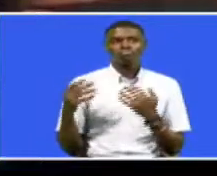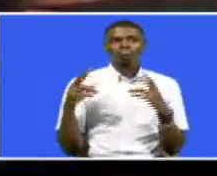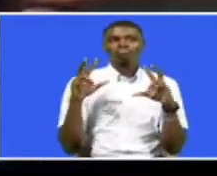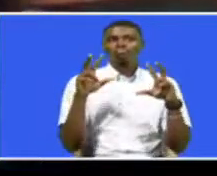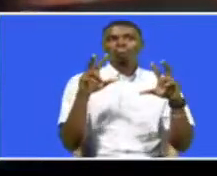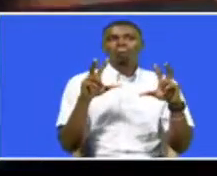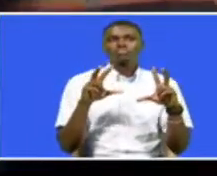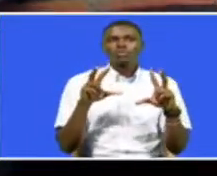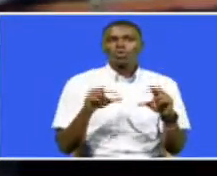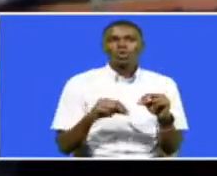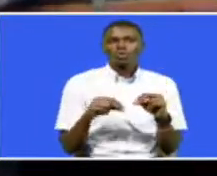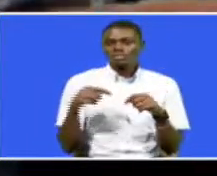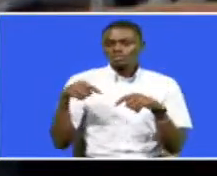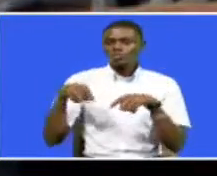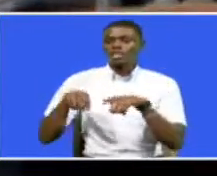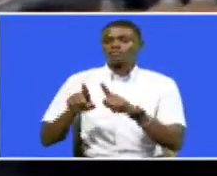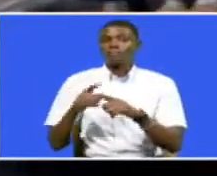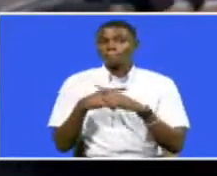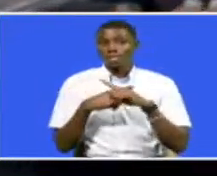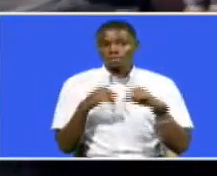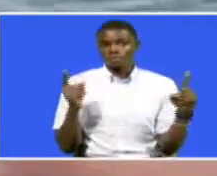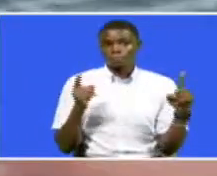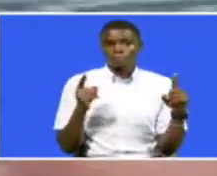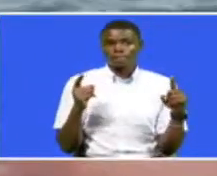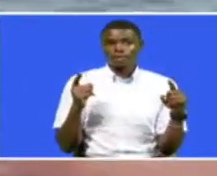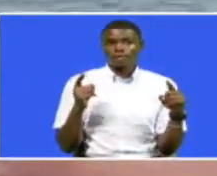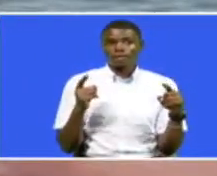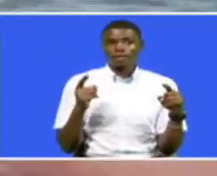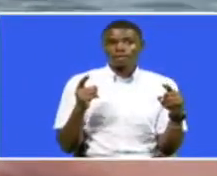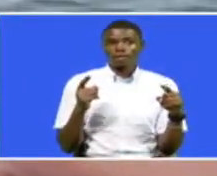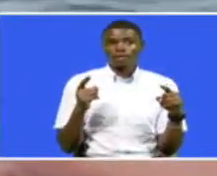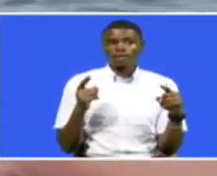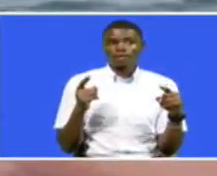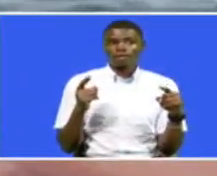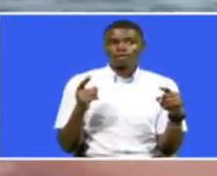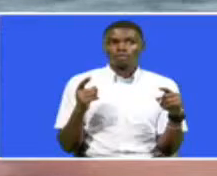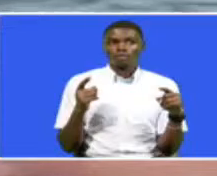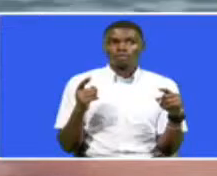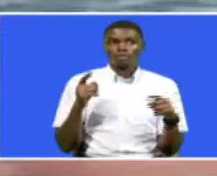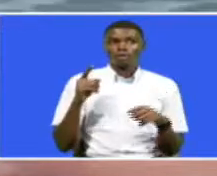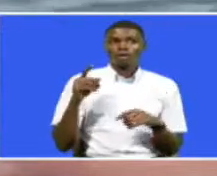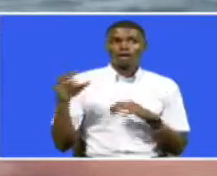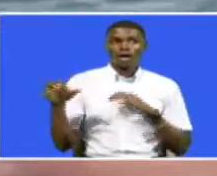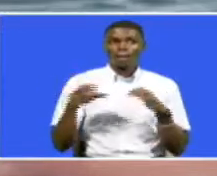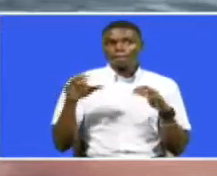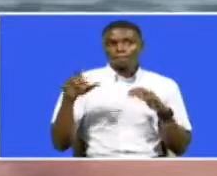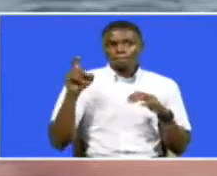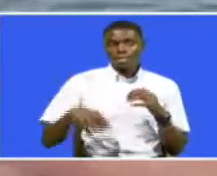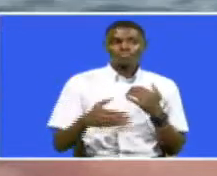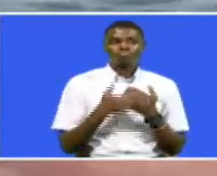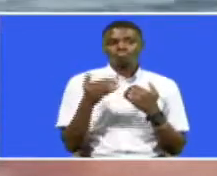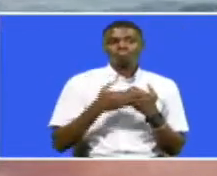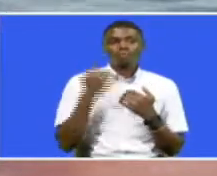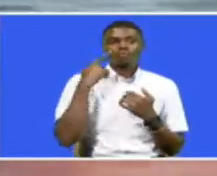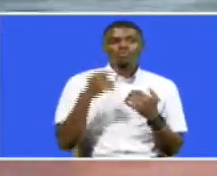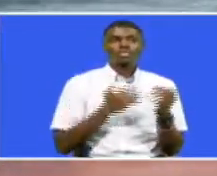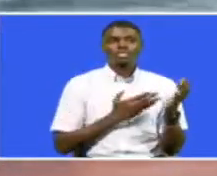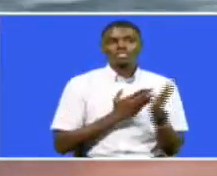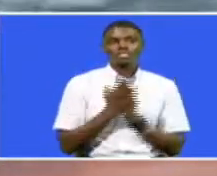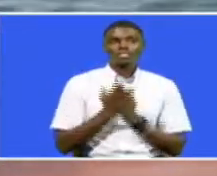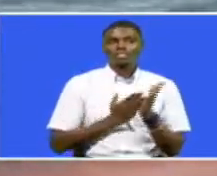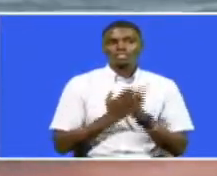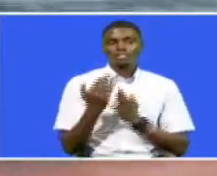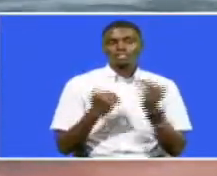not squarely on you, but you have to do maintenance for these services,